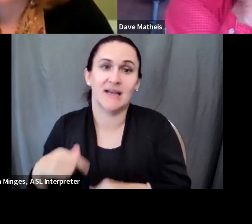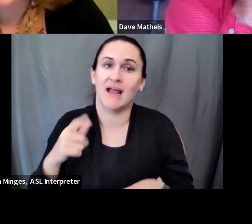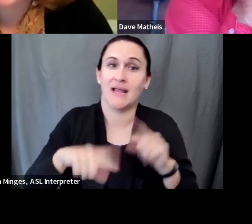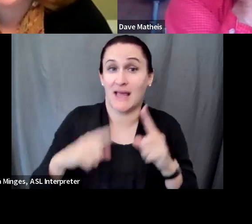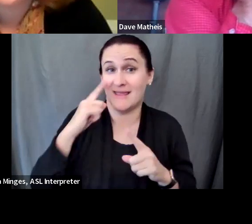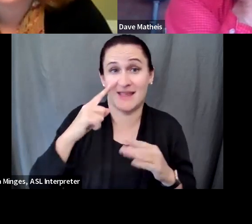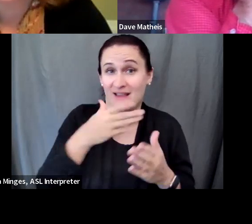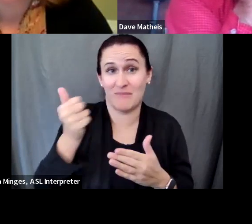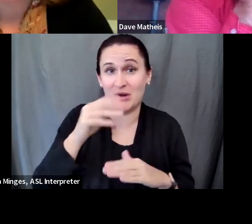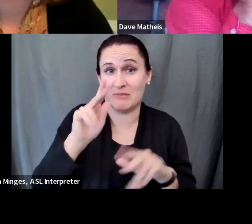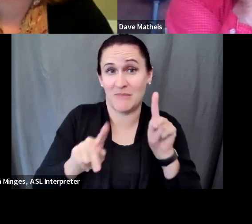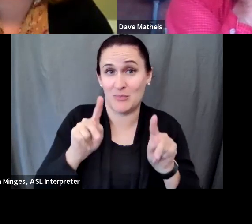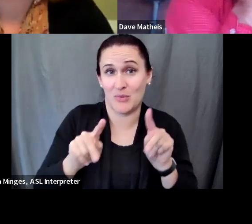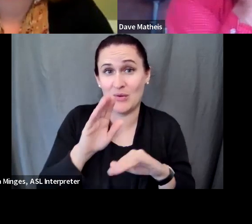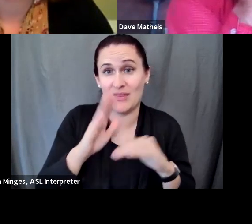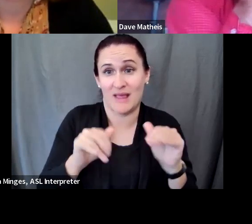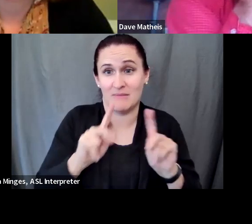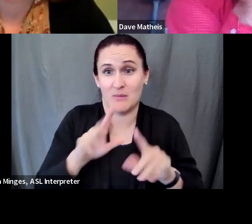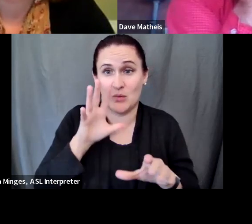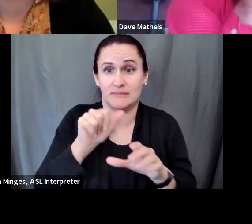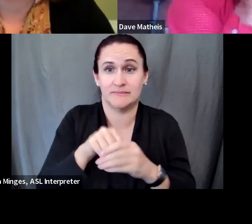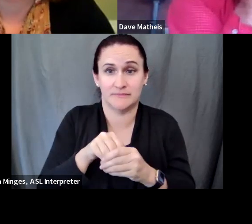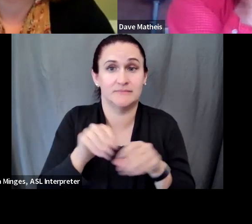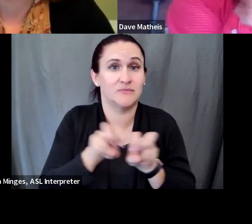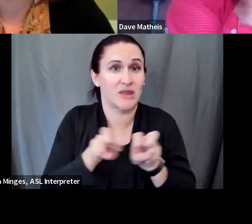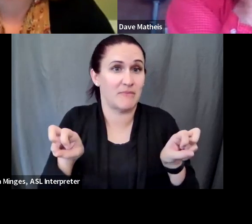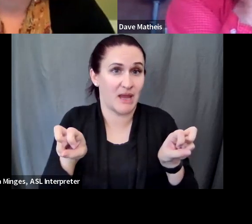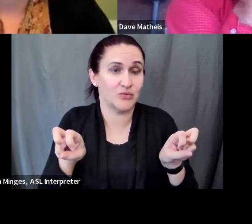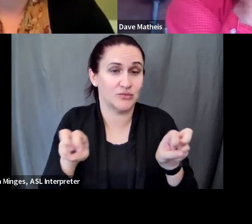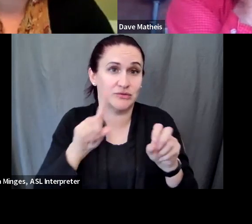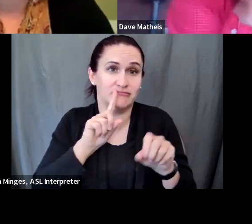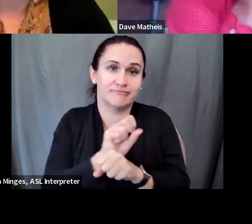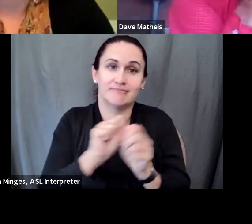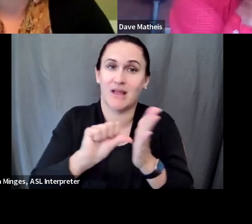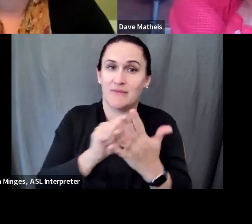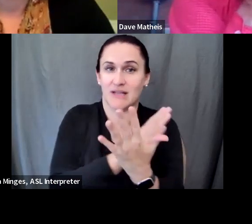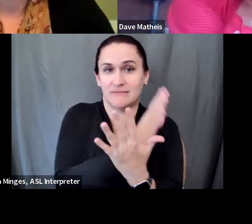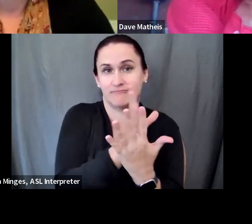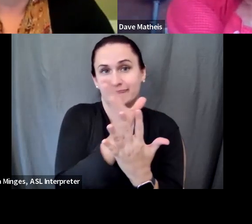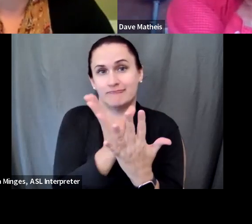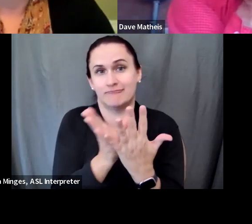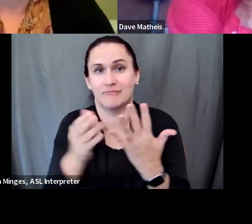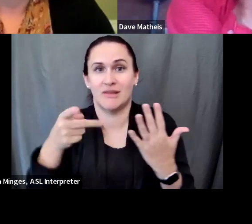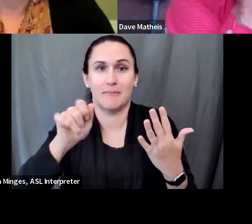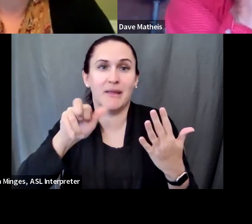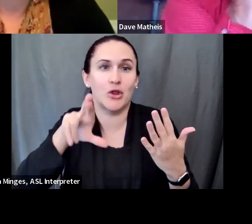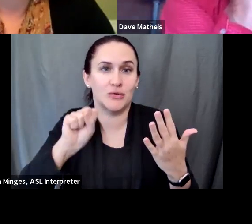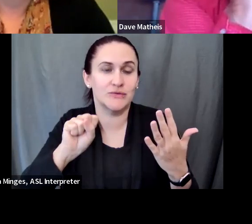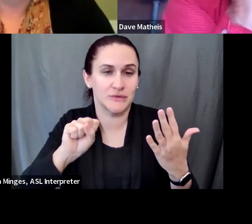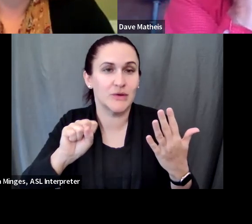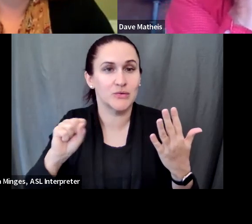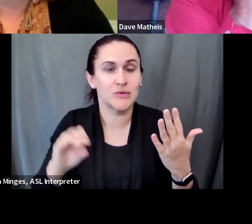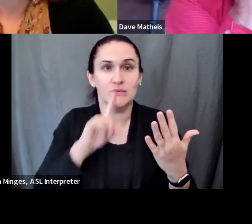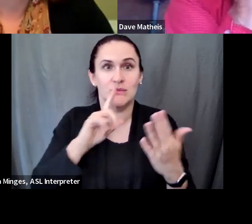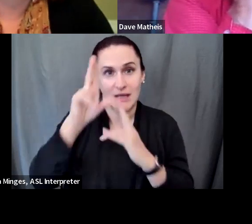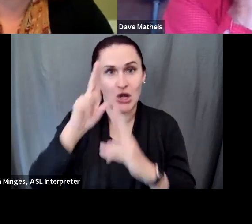better people than the folks on this panel to emphasize all of those pillars. So it's an honor to get to